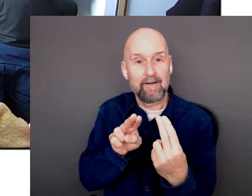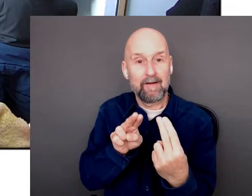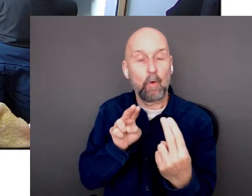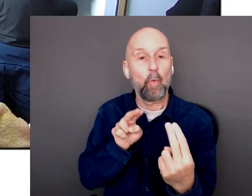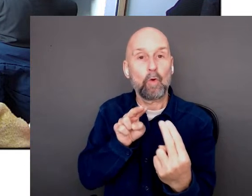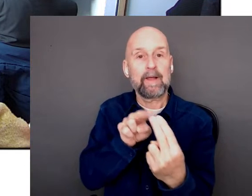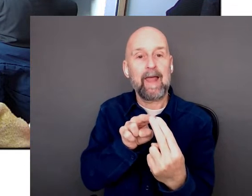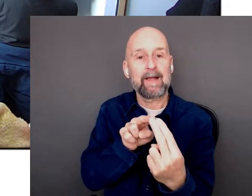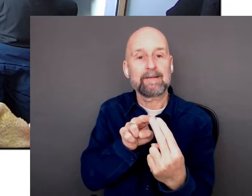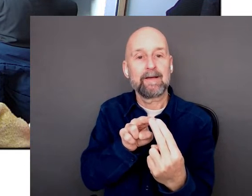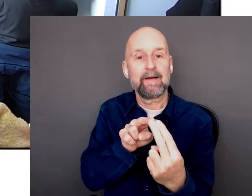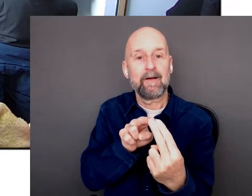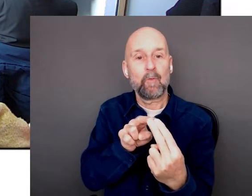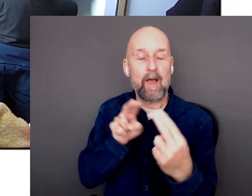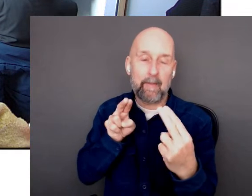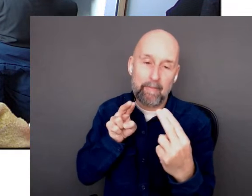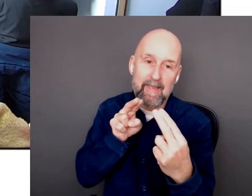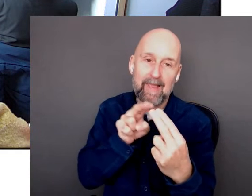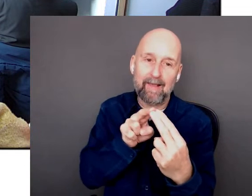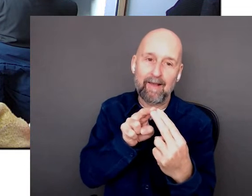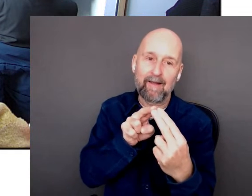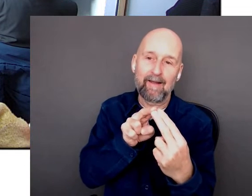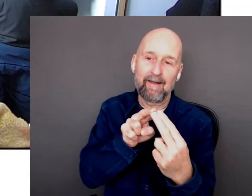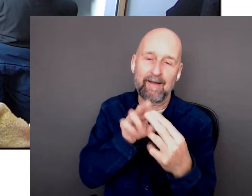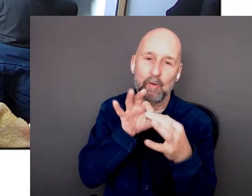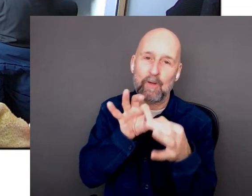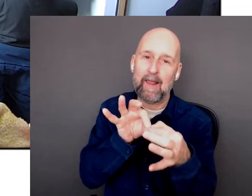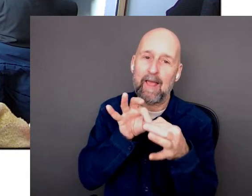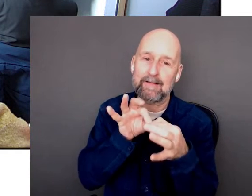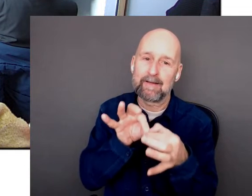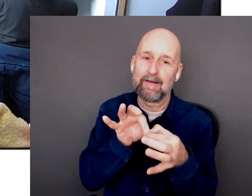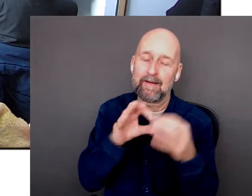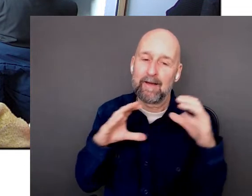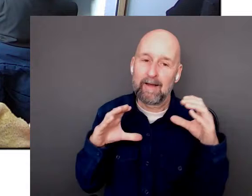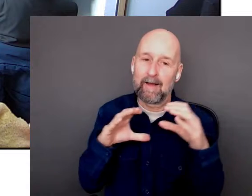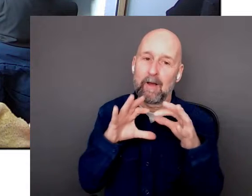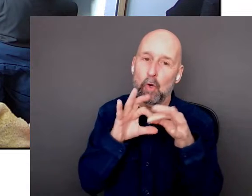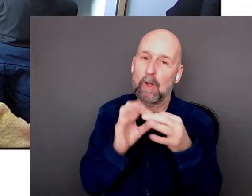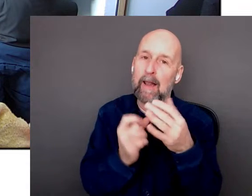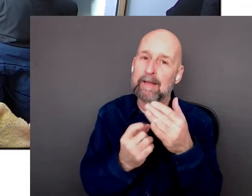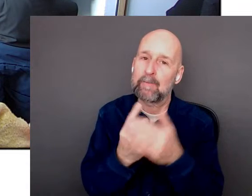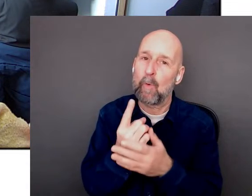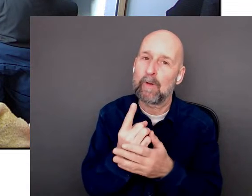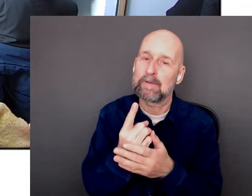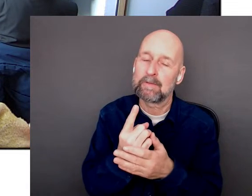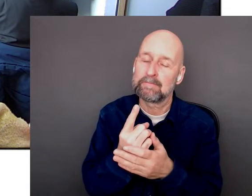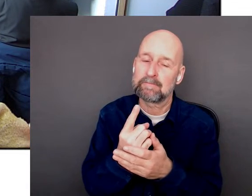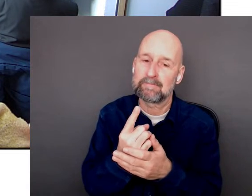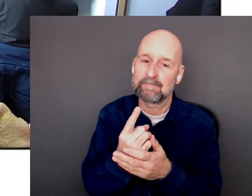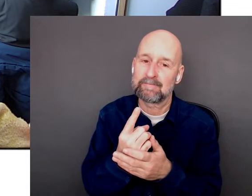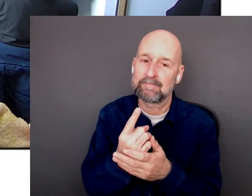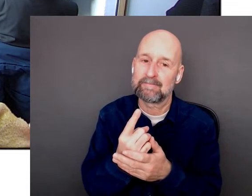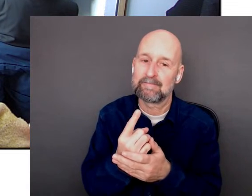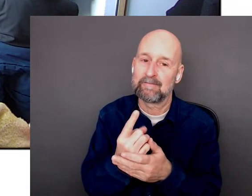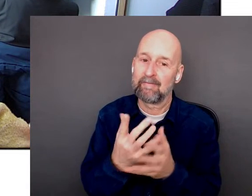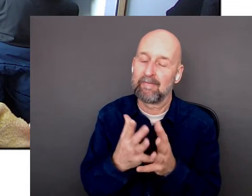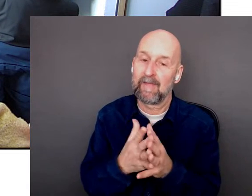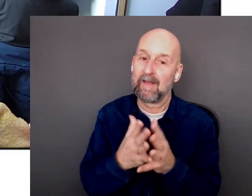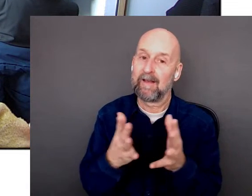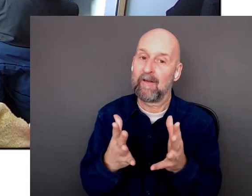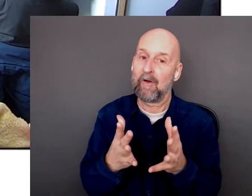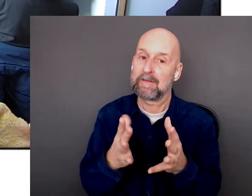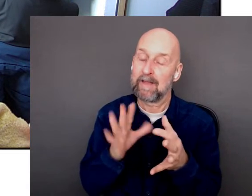force gets so big. So then we get a small collective moment, not necessarily the most